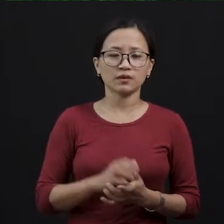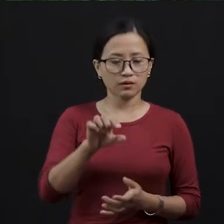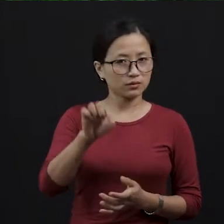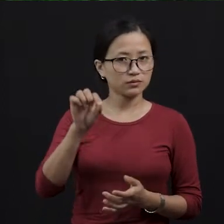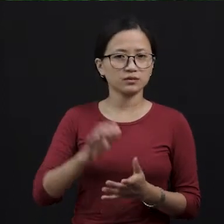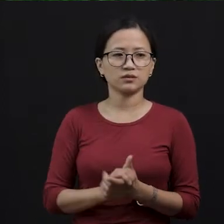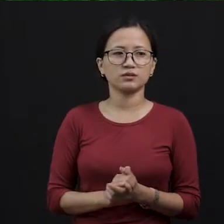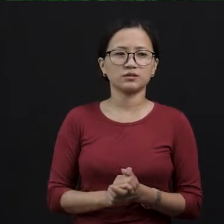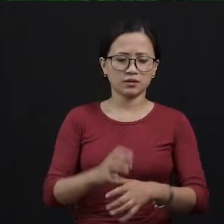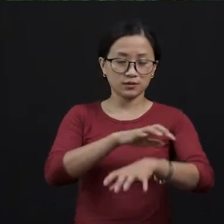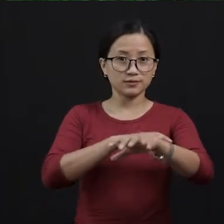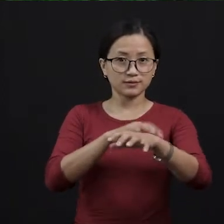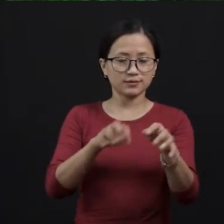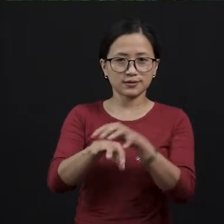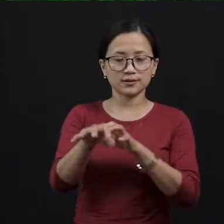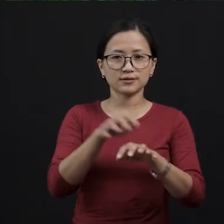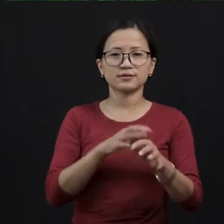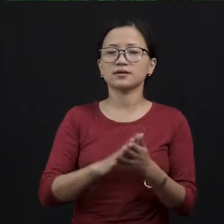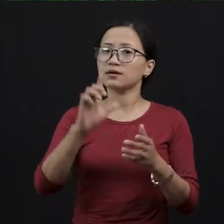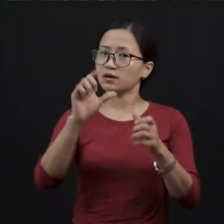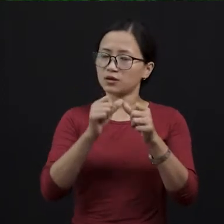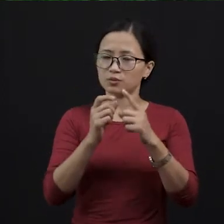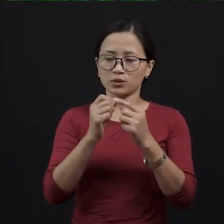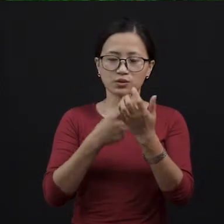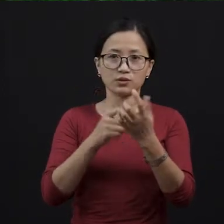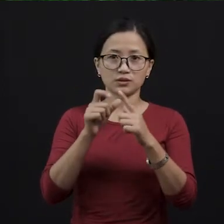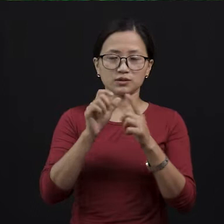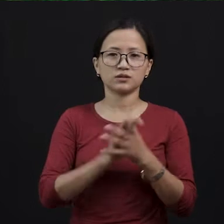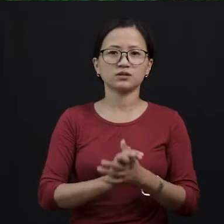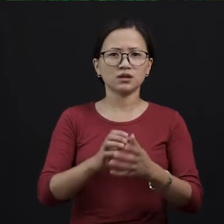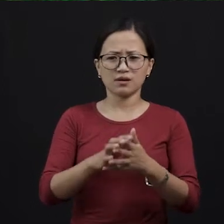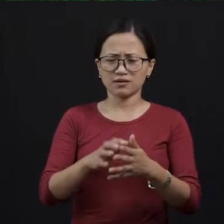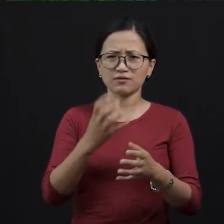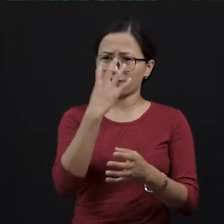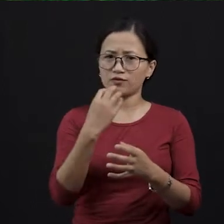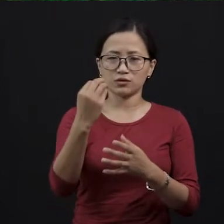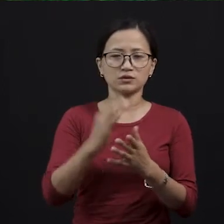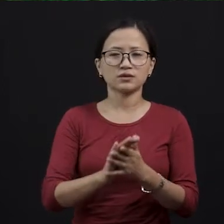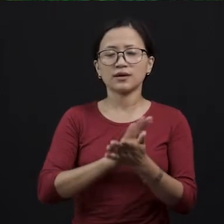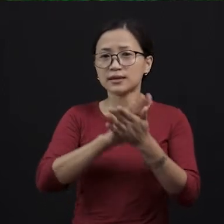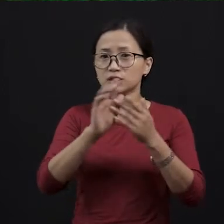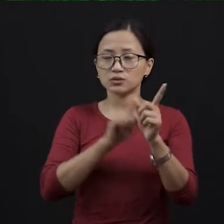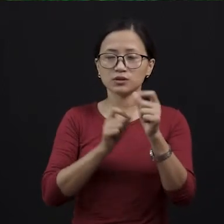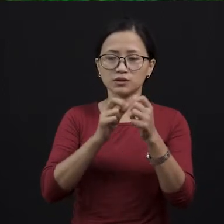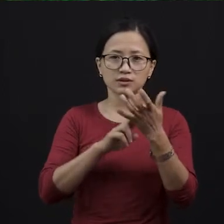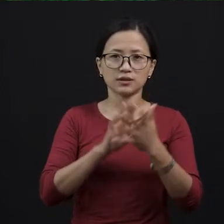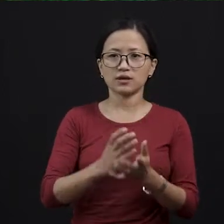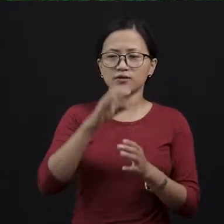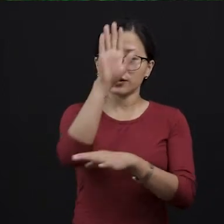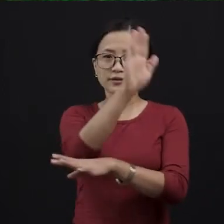find, like the tigers, the leopards, fox, hyena,